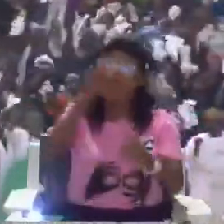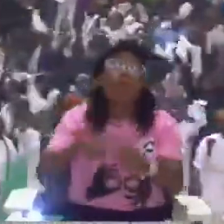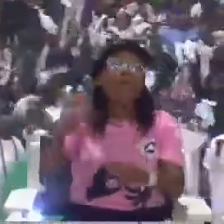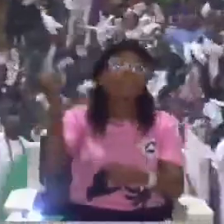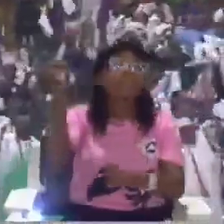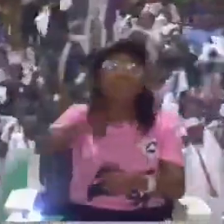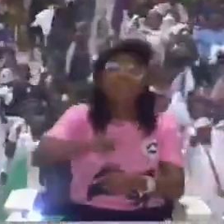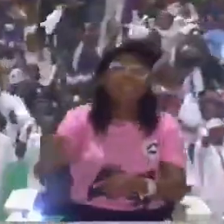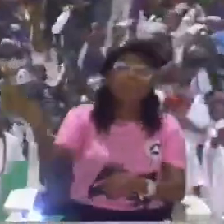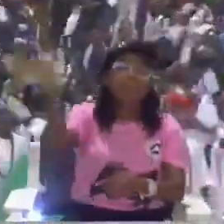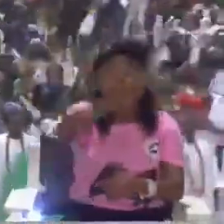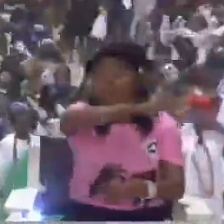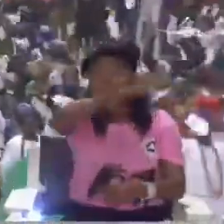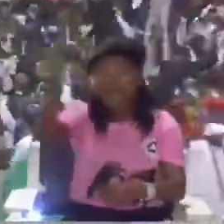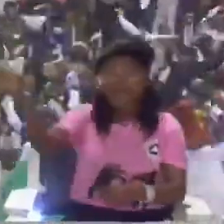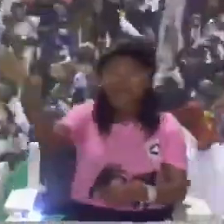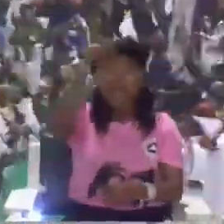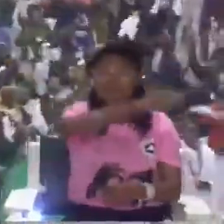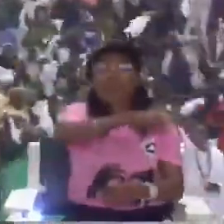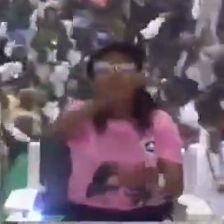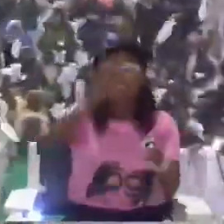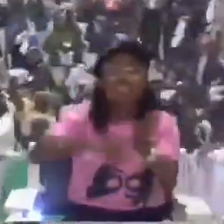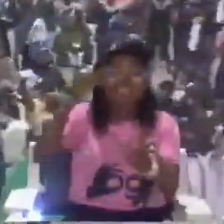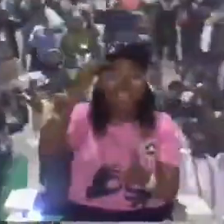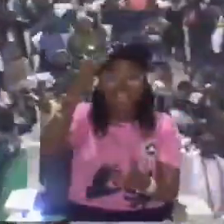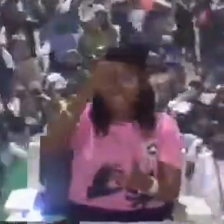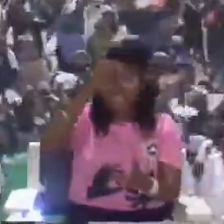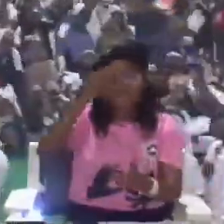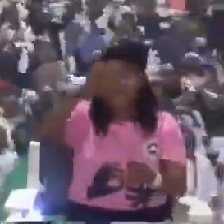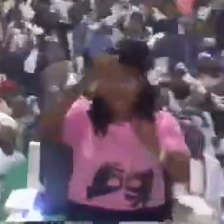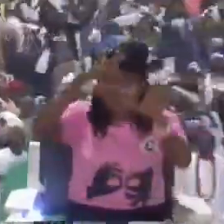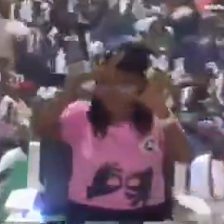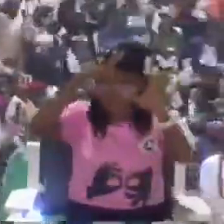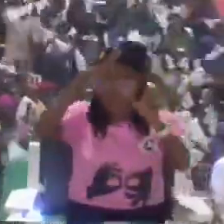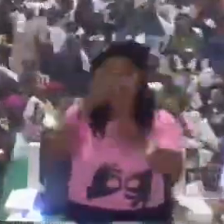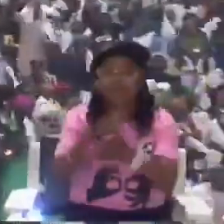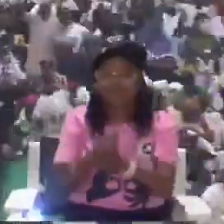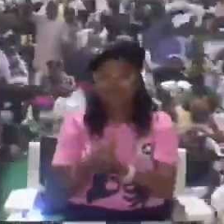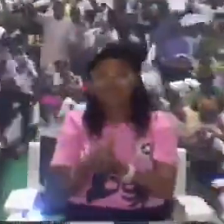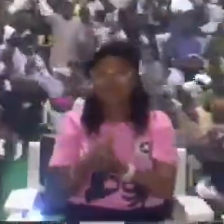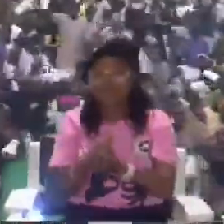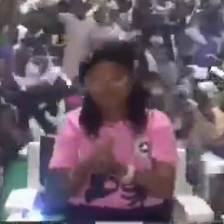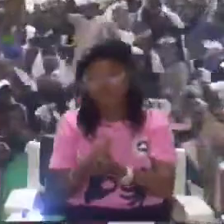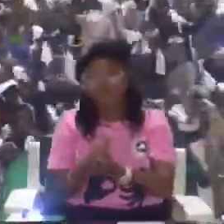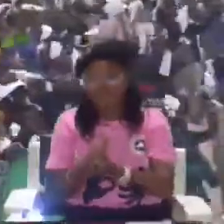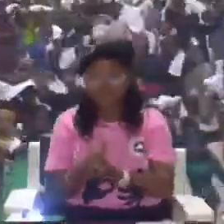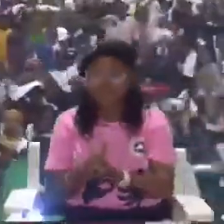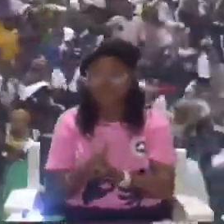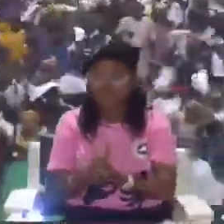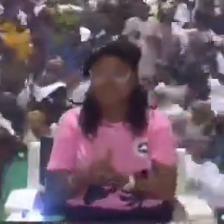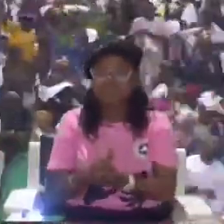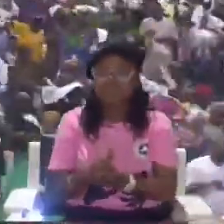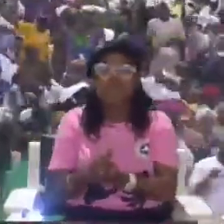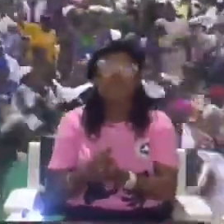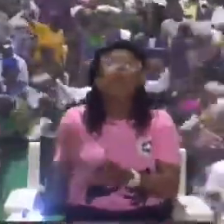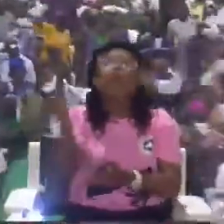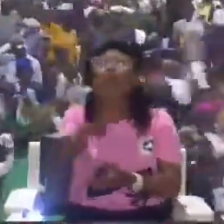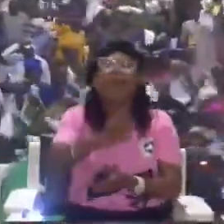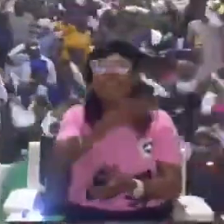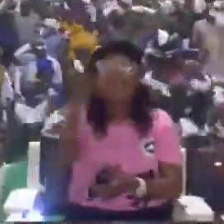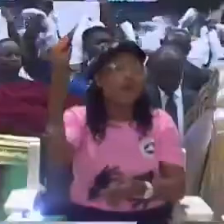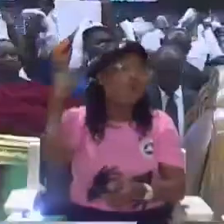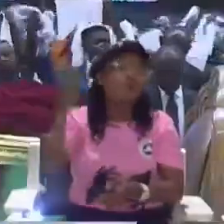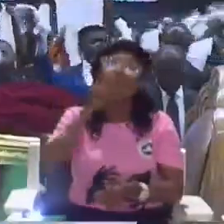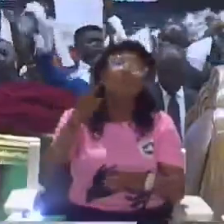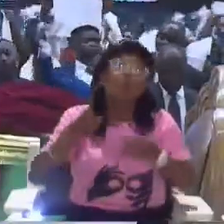wave these handkerchiefs, Father, nigba ti won ba ju aso yi soke Oluwa, where there was no way before, let there